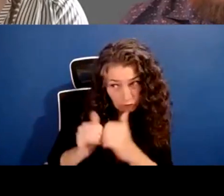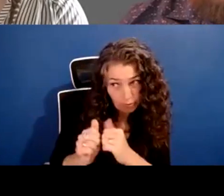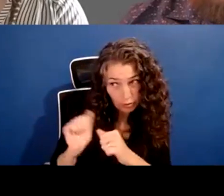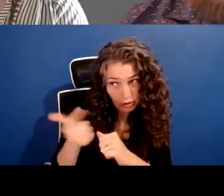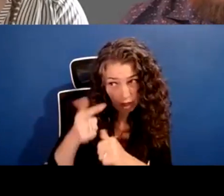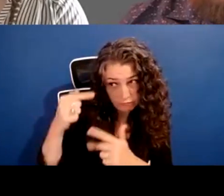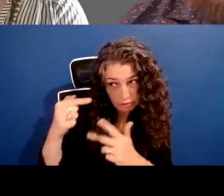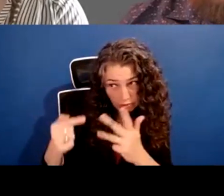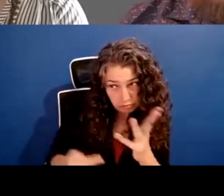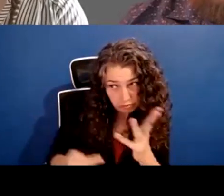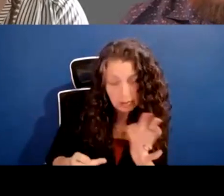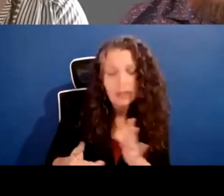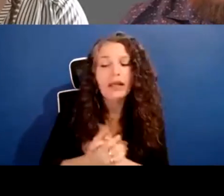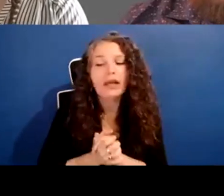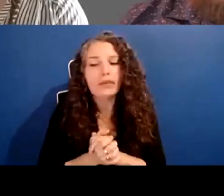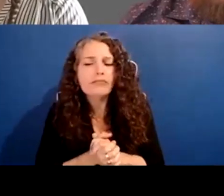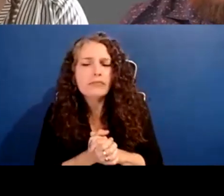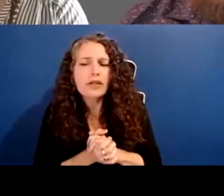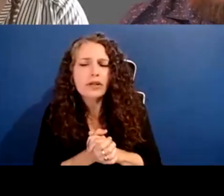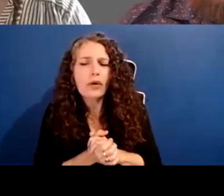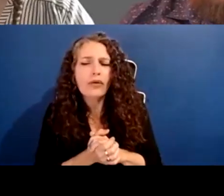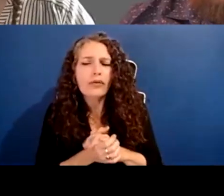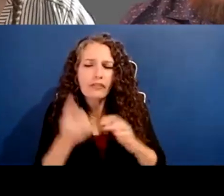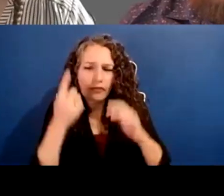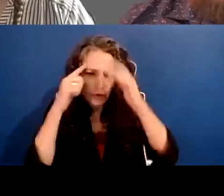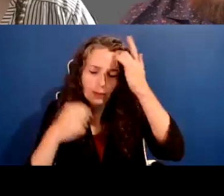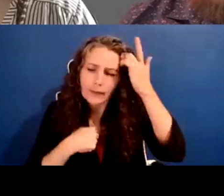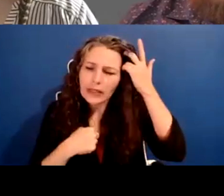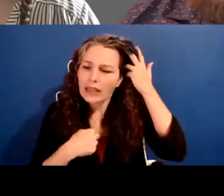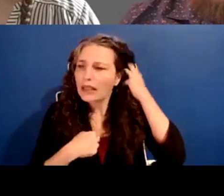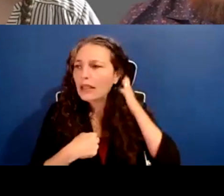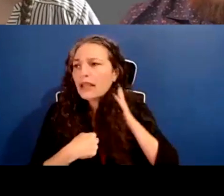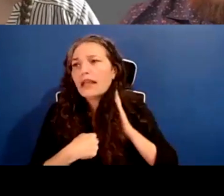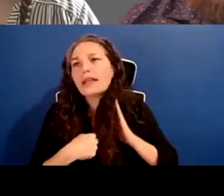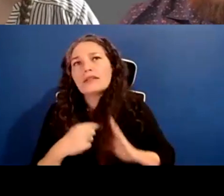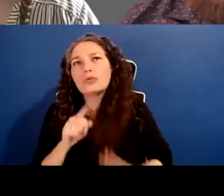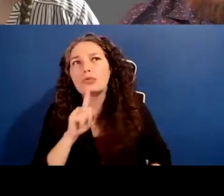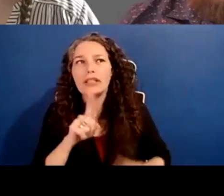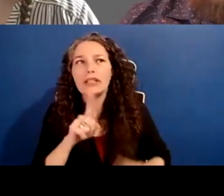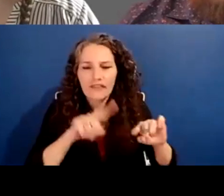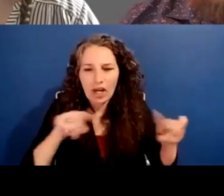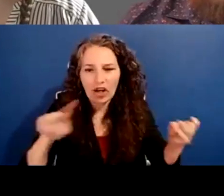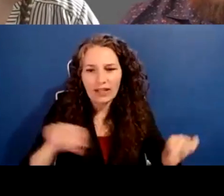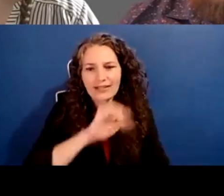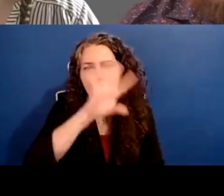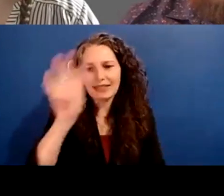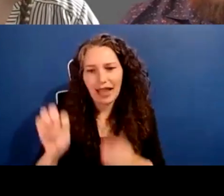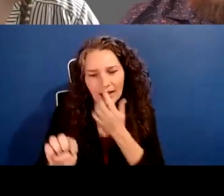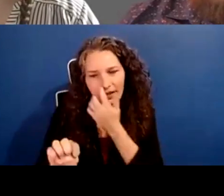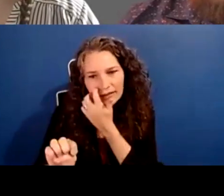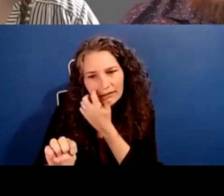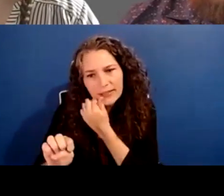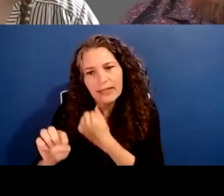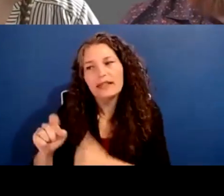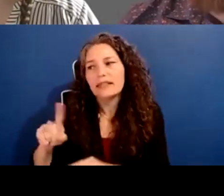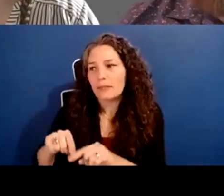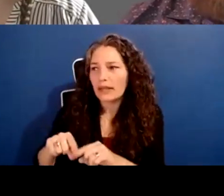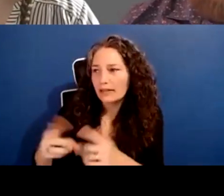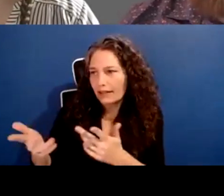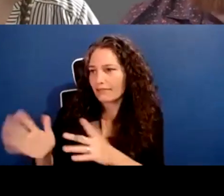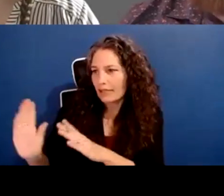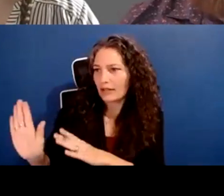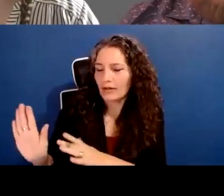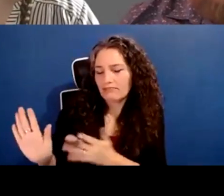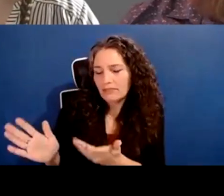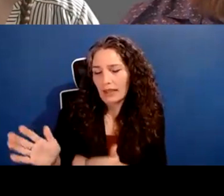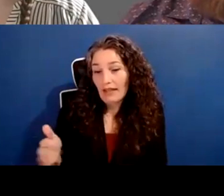But for me, like in everybody's podcast is really different style. I really wanted my podcast to be very conversational. So that was